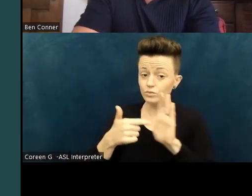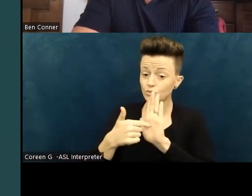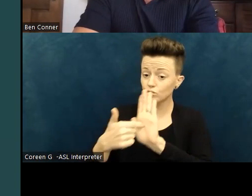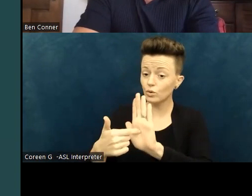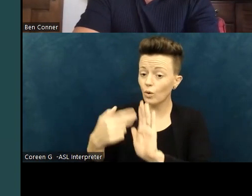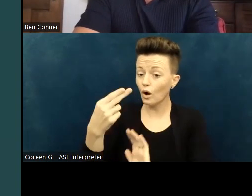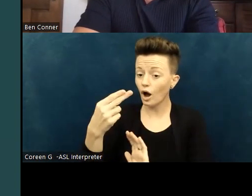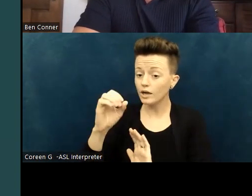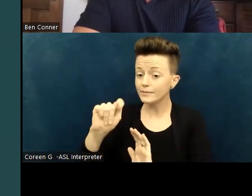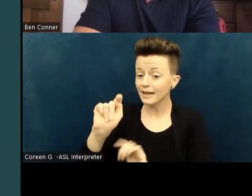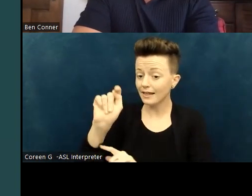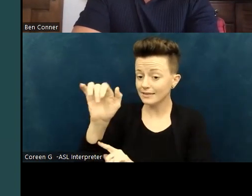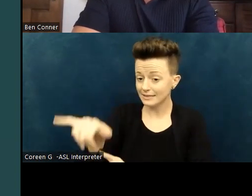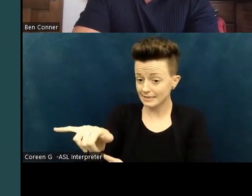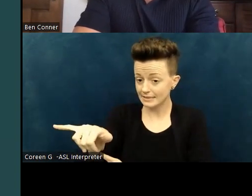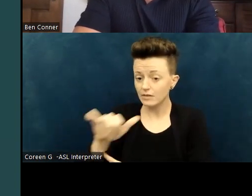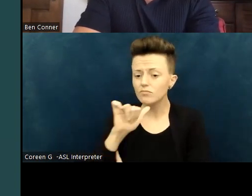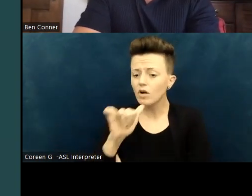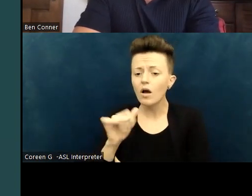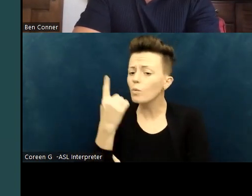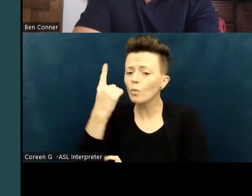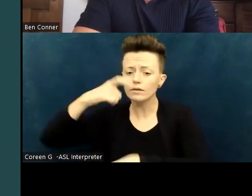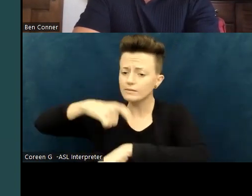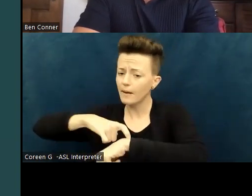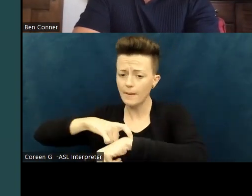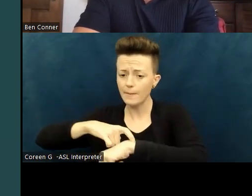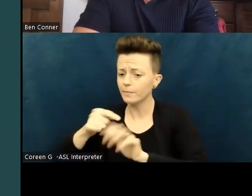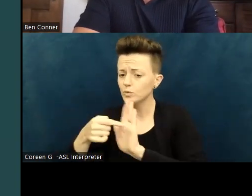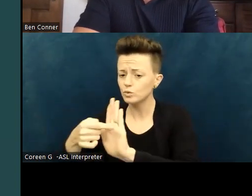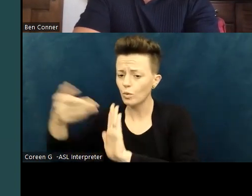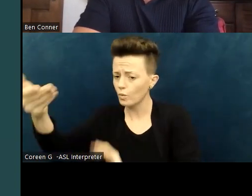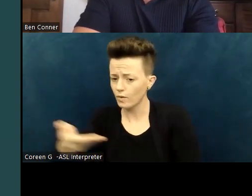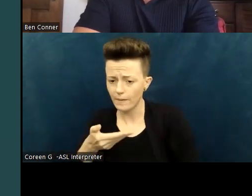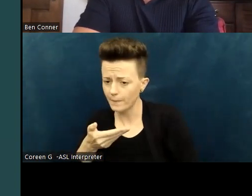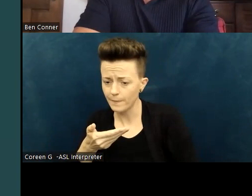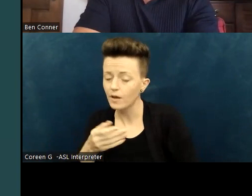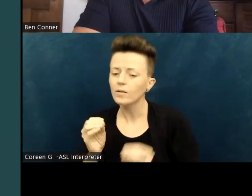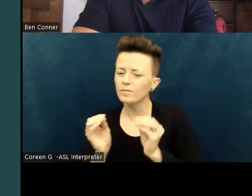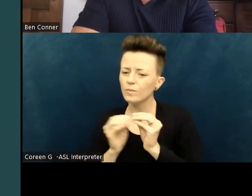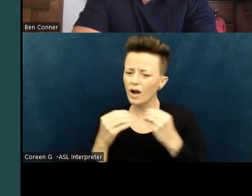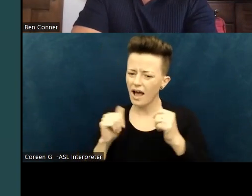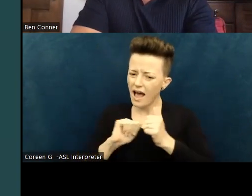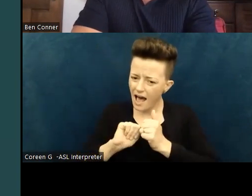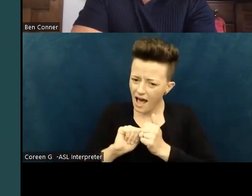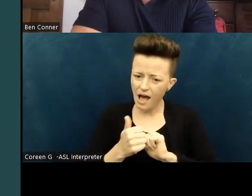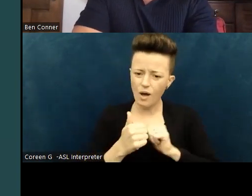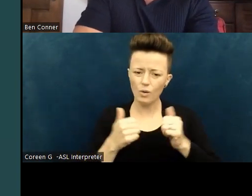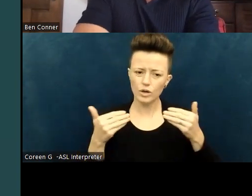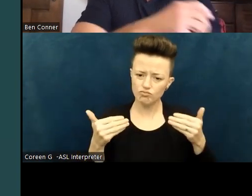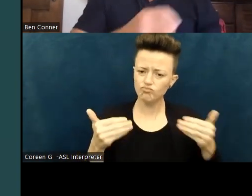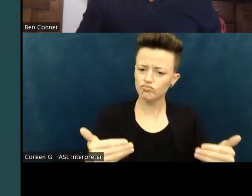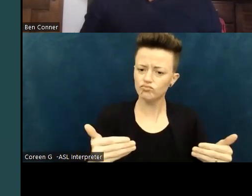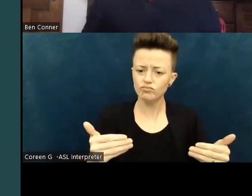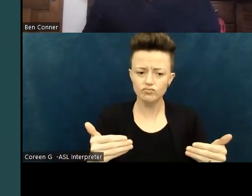act of welcome as it is a way, an orientation that attends to the otherness, listening and